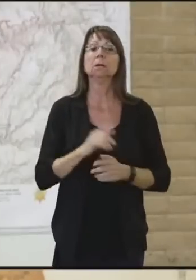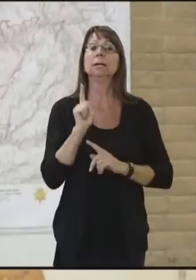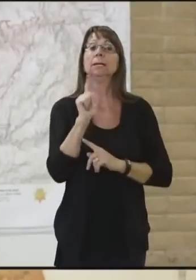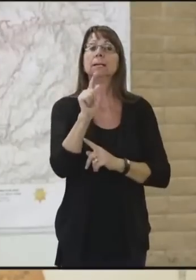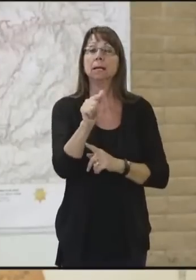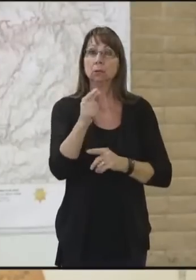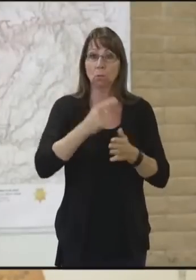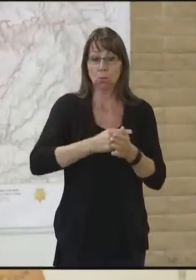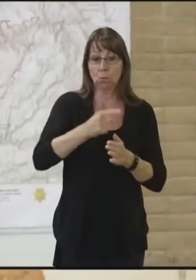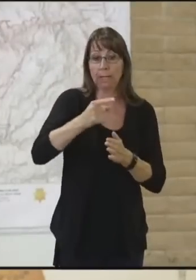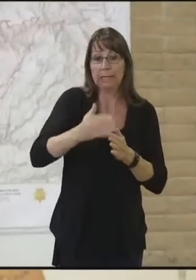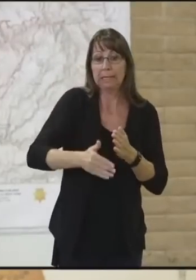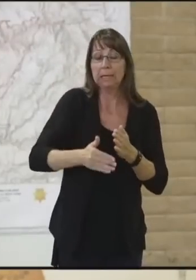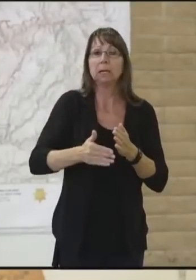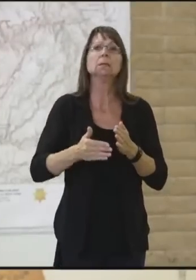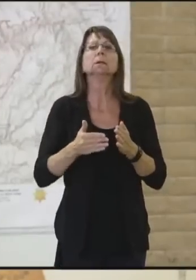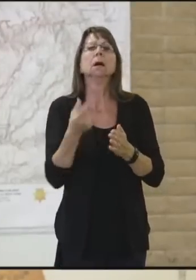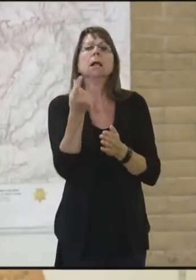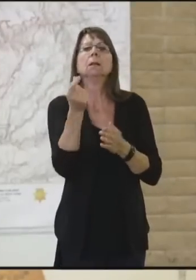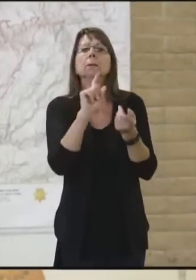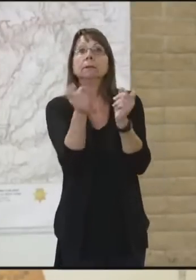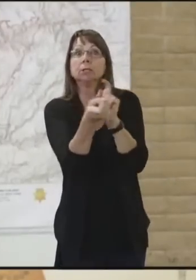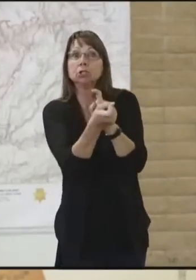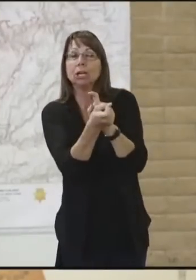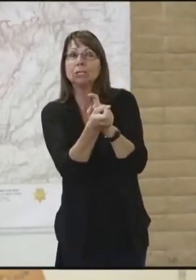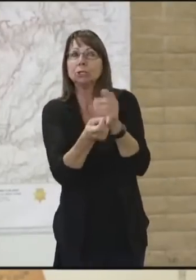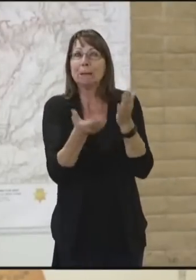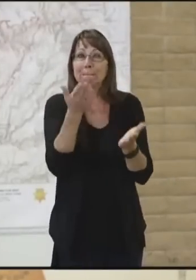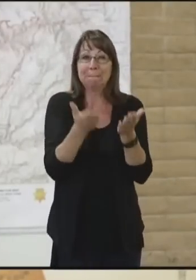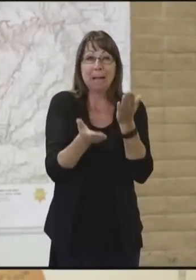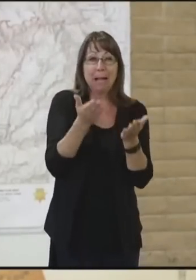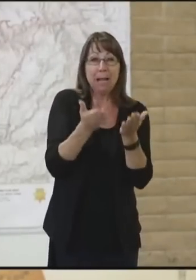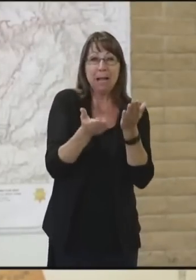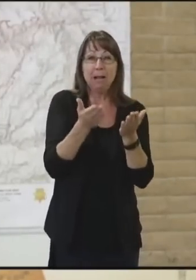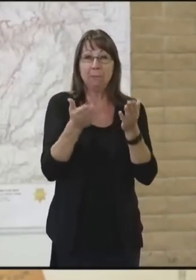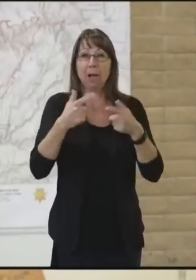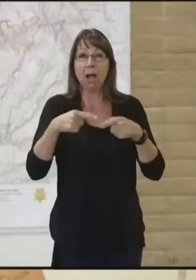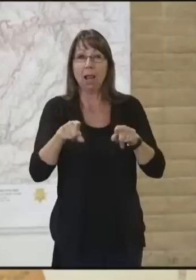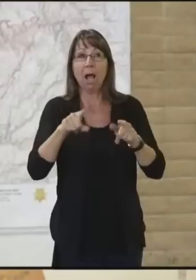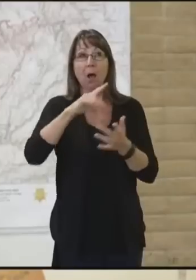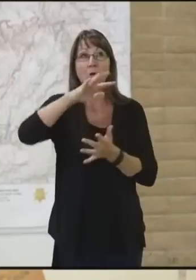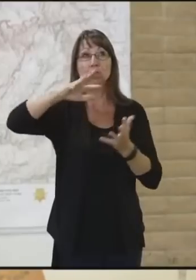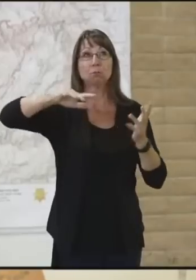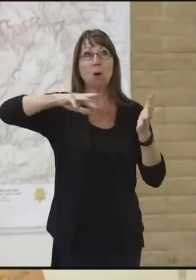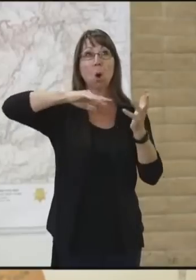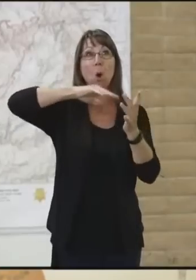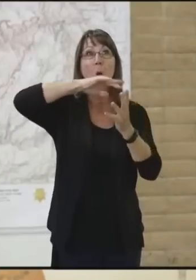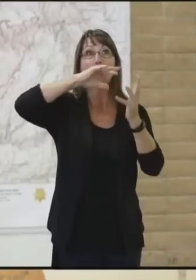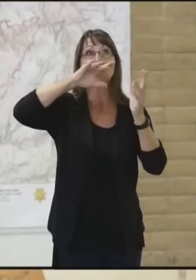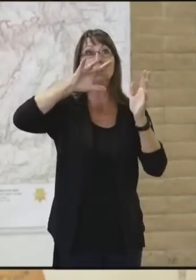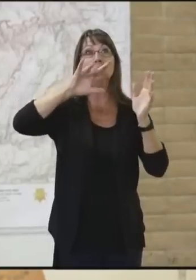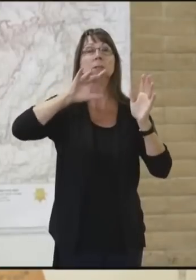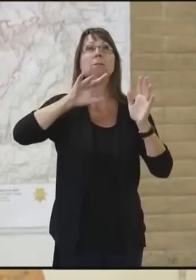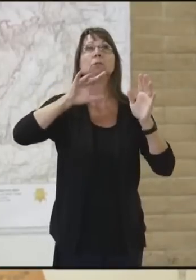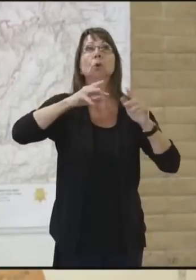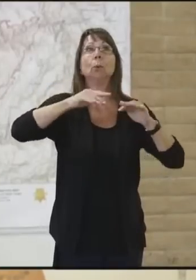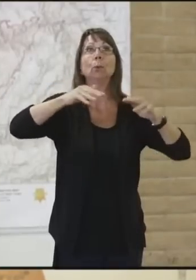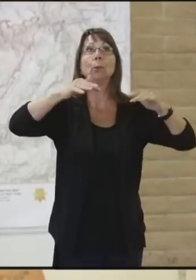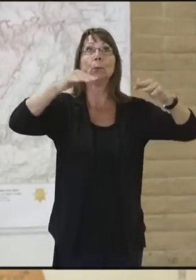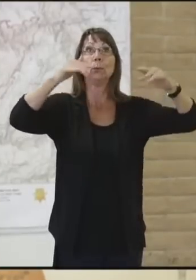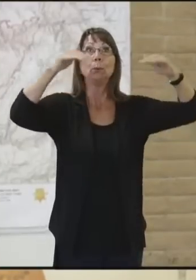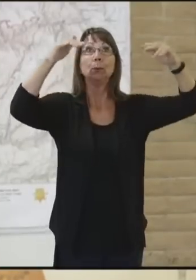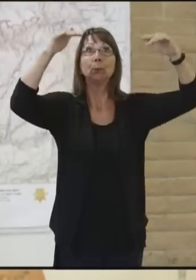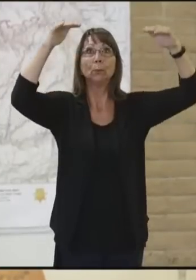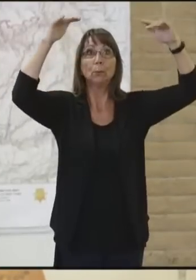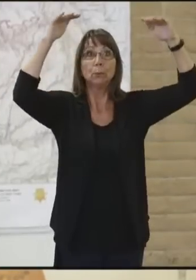not significant. But it might be enough to generate a little bit of clearing, which will raise temperatures and cause winds to